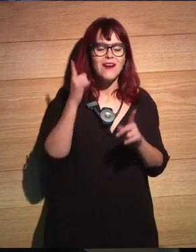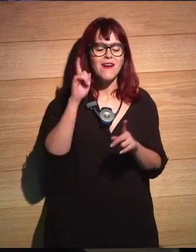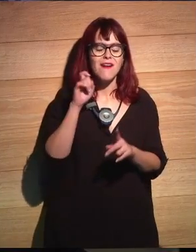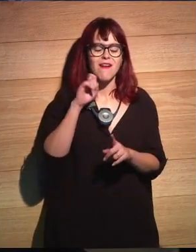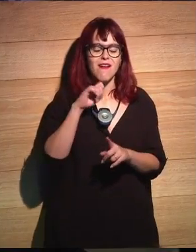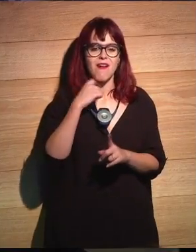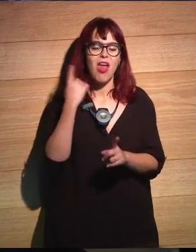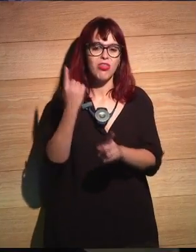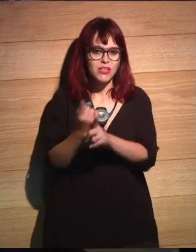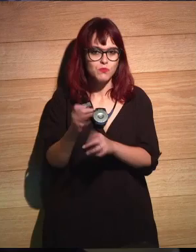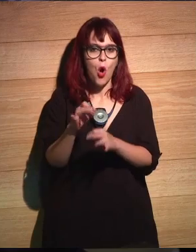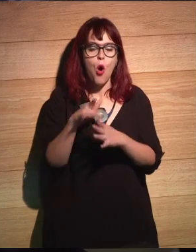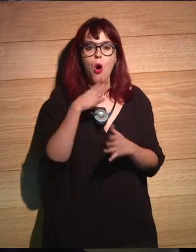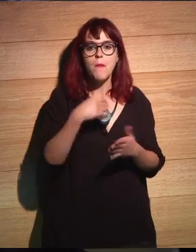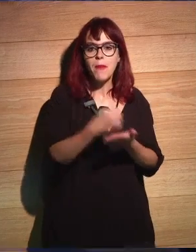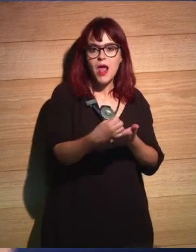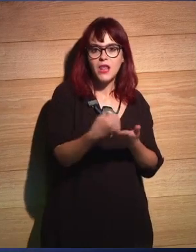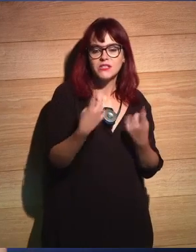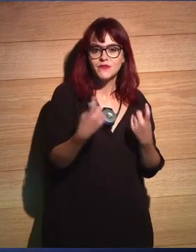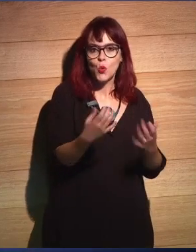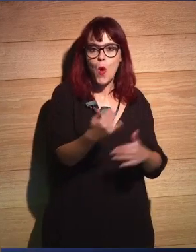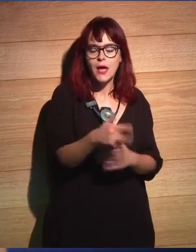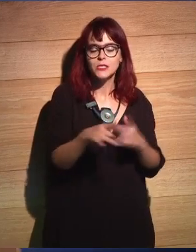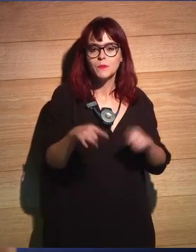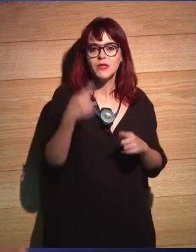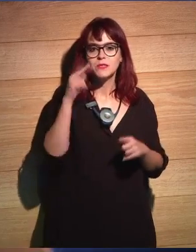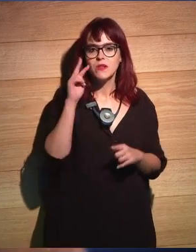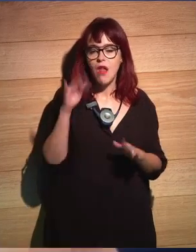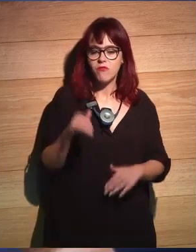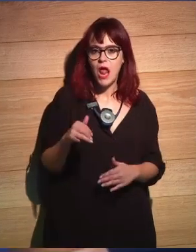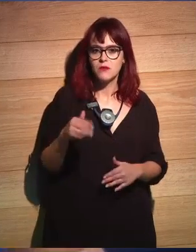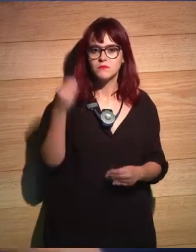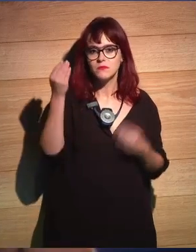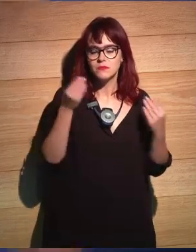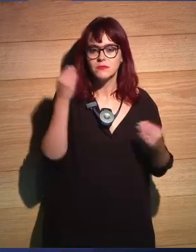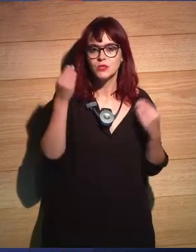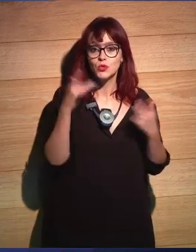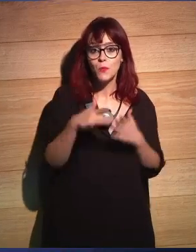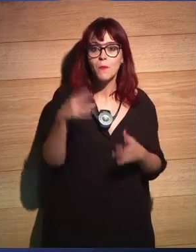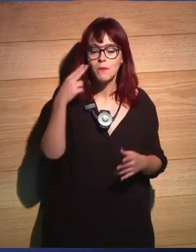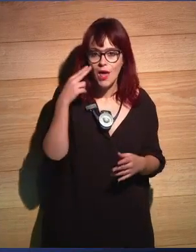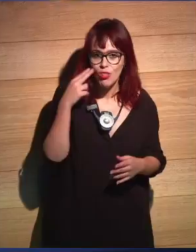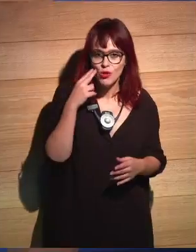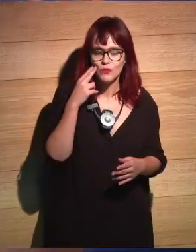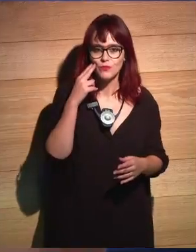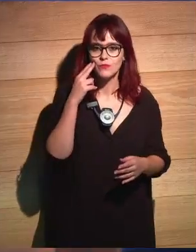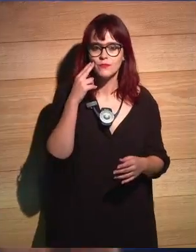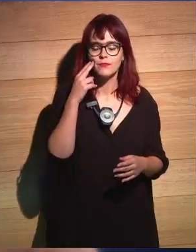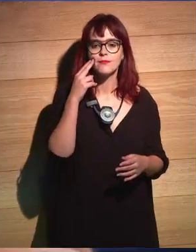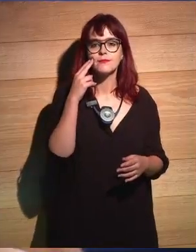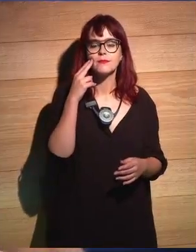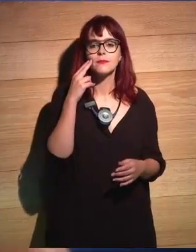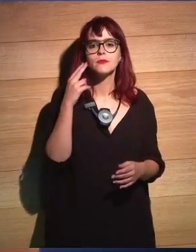not all experience racism or the lack of papers to enter a country. And I